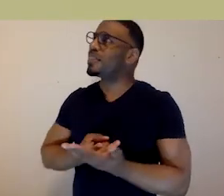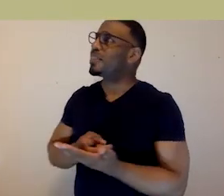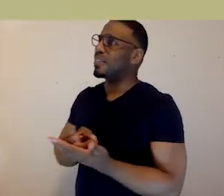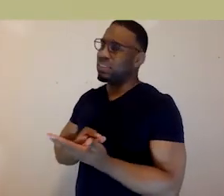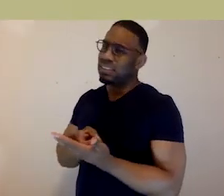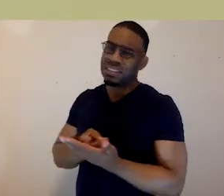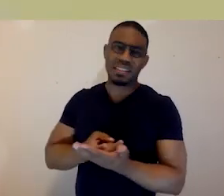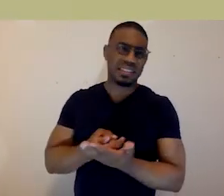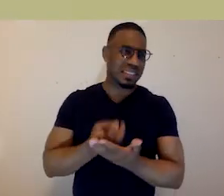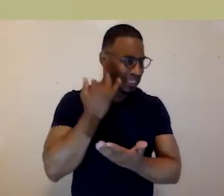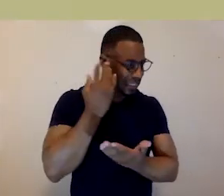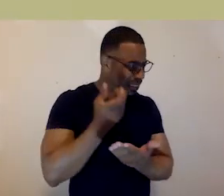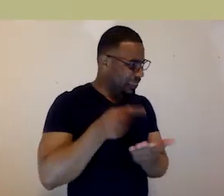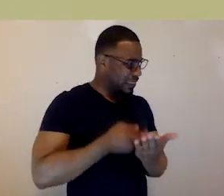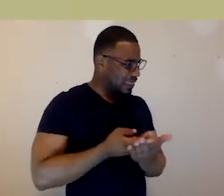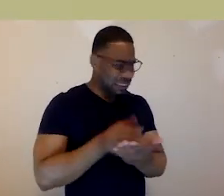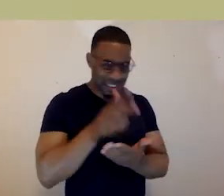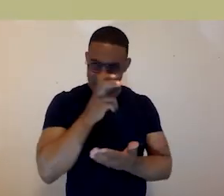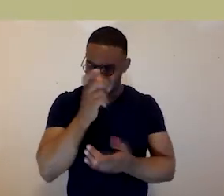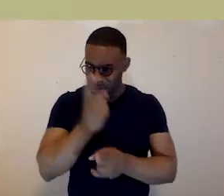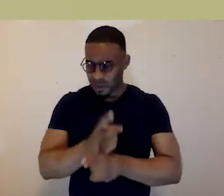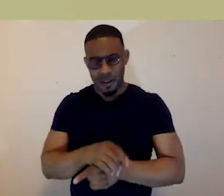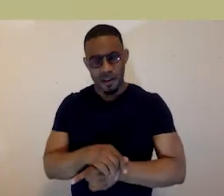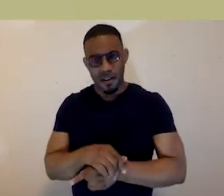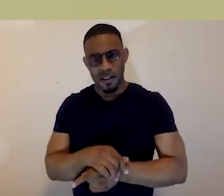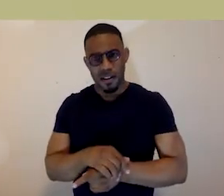for thinking about this bug, right?